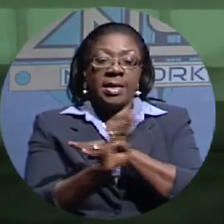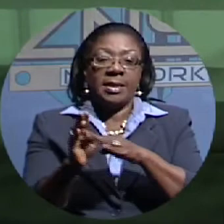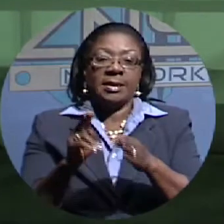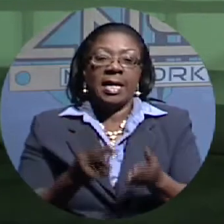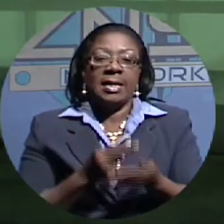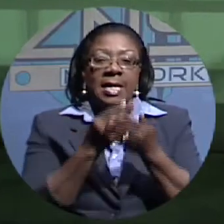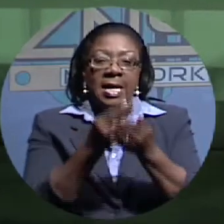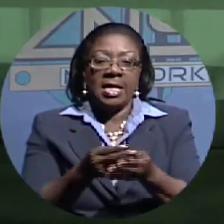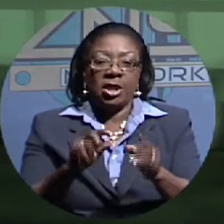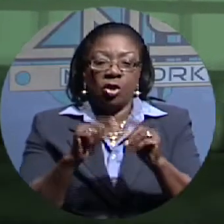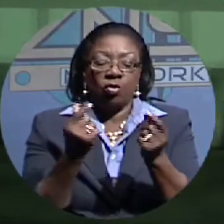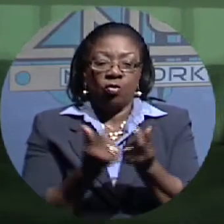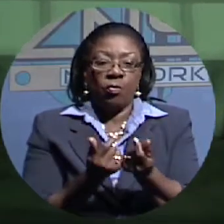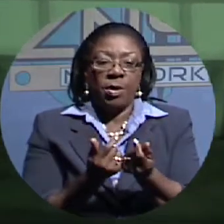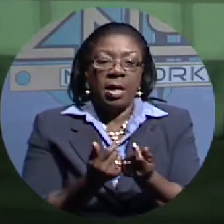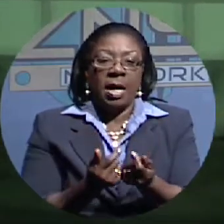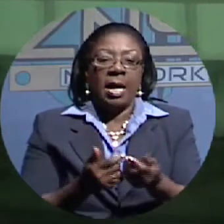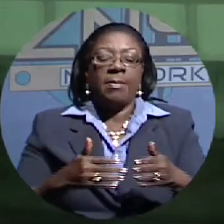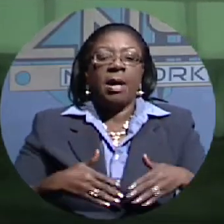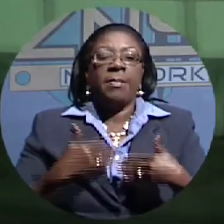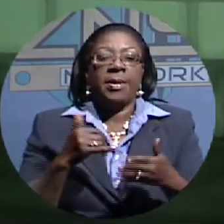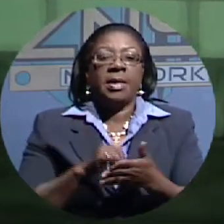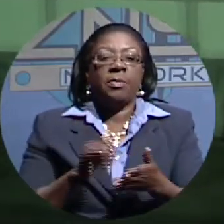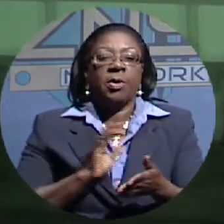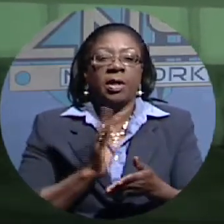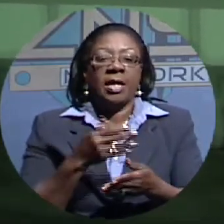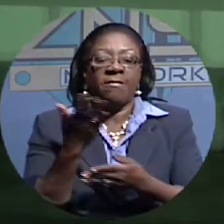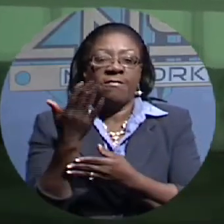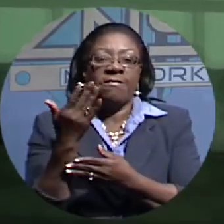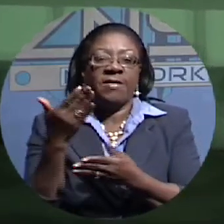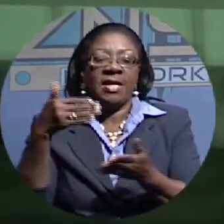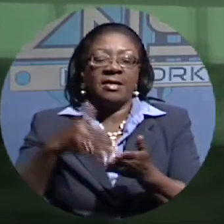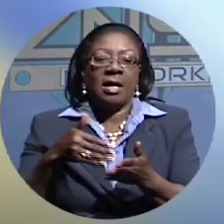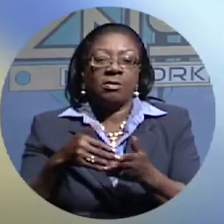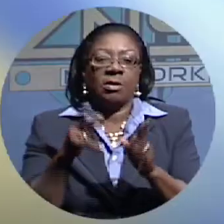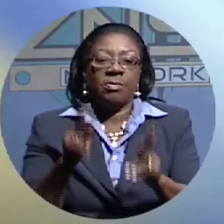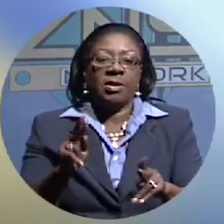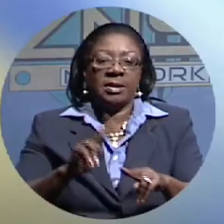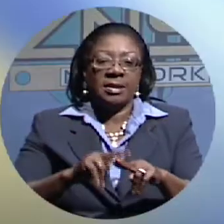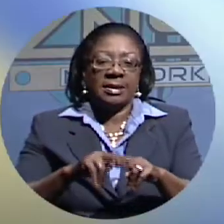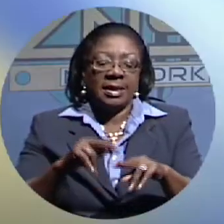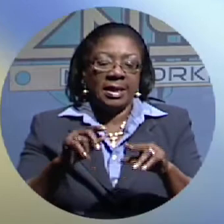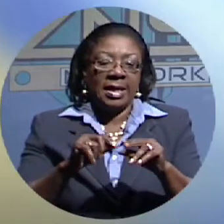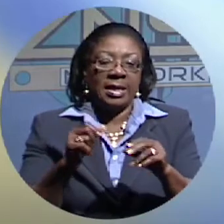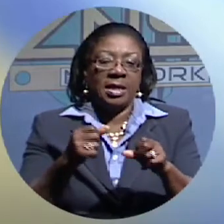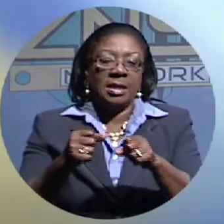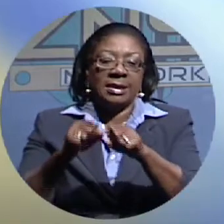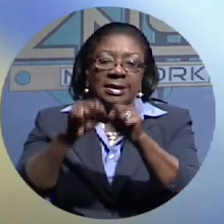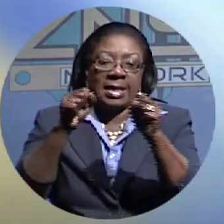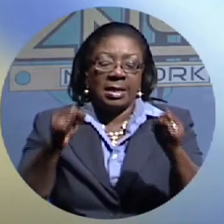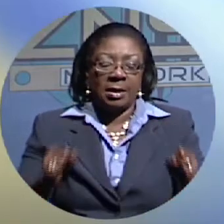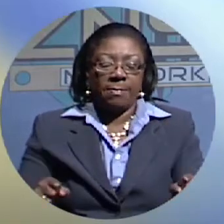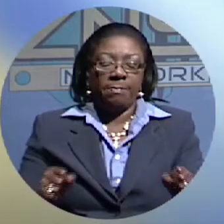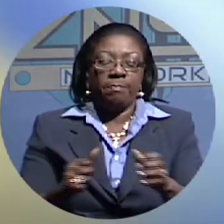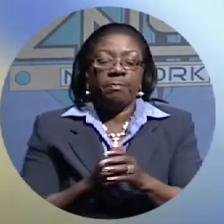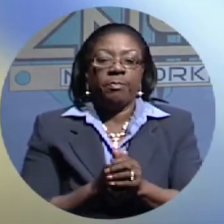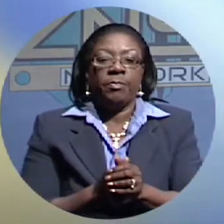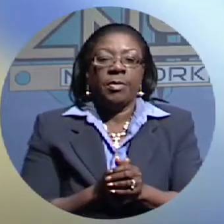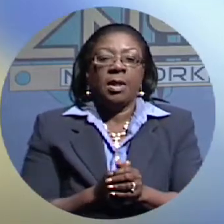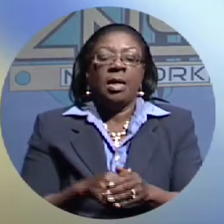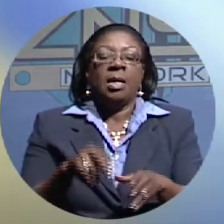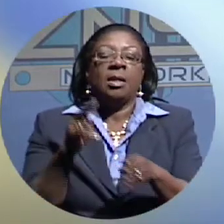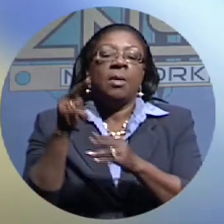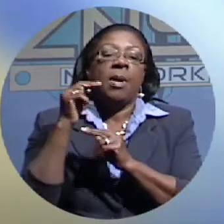Haitian delegations and others, I'm satisfied we'll get 15,000 persons in this facility. Well, the Bahamas Softball Federation getting set for